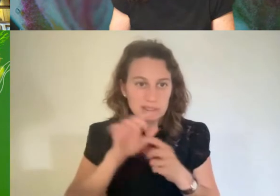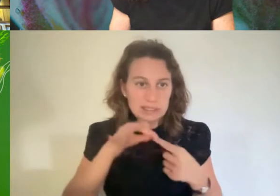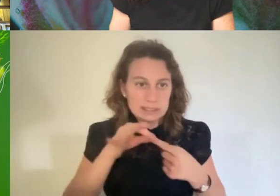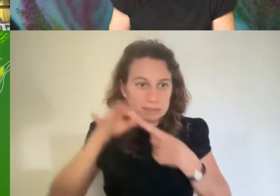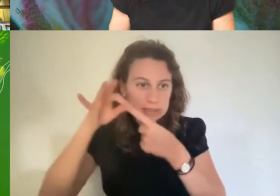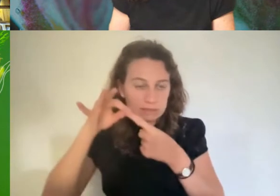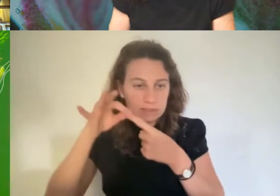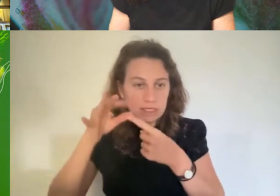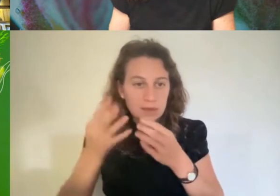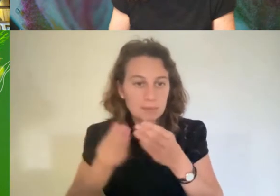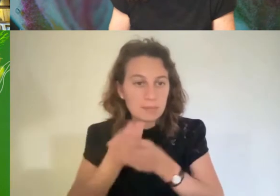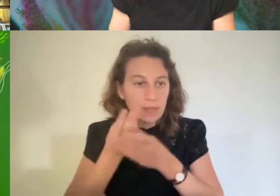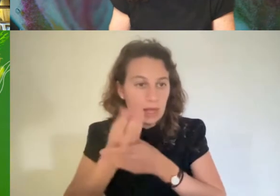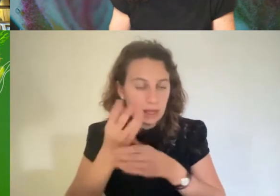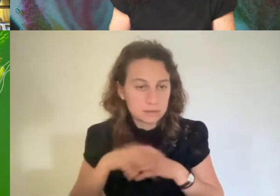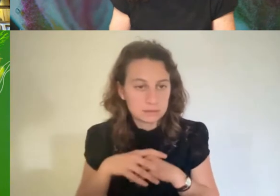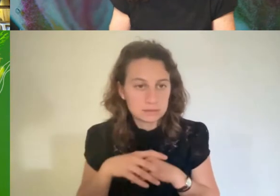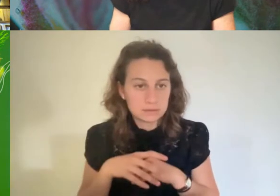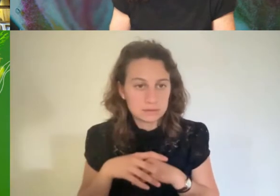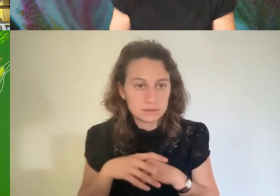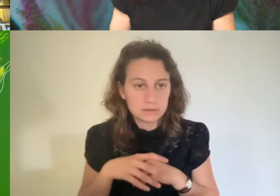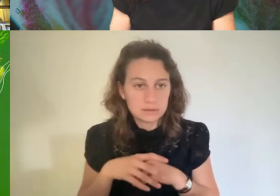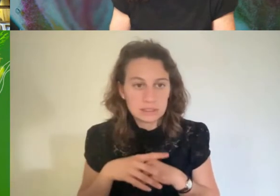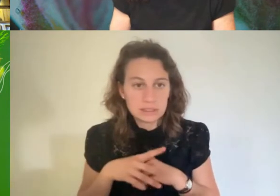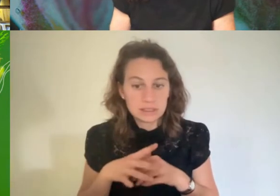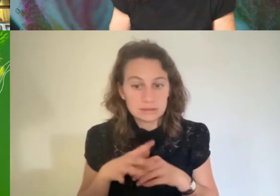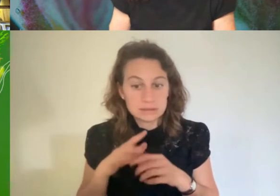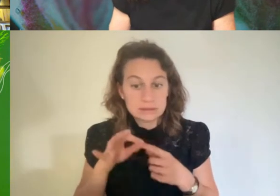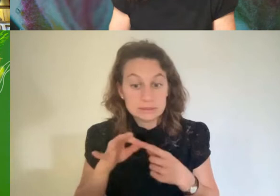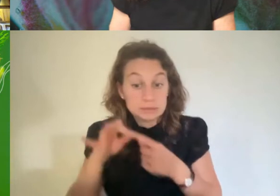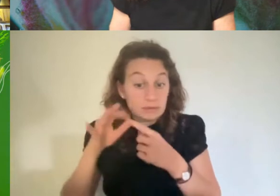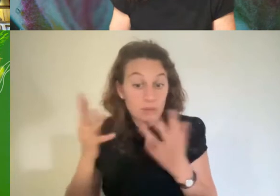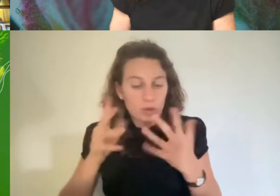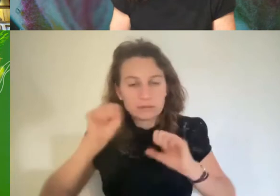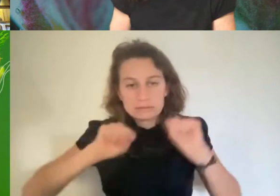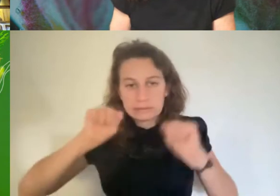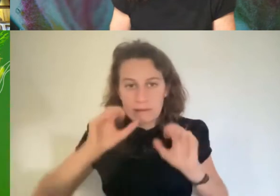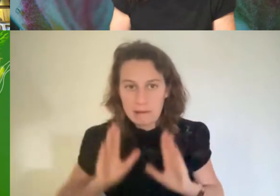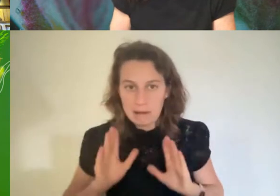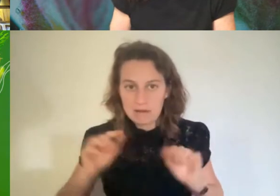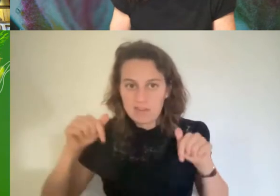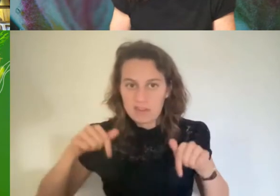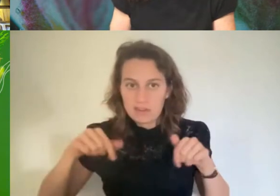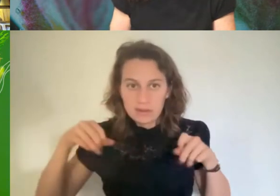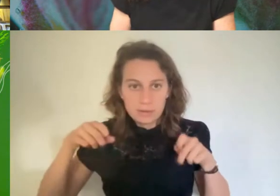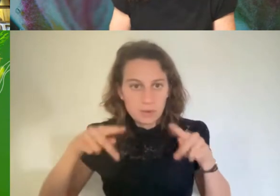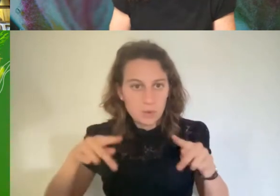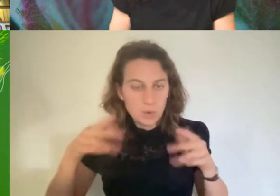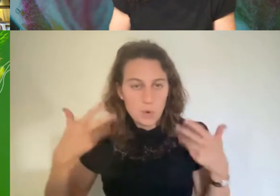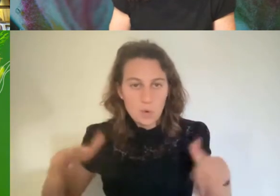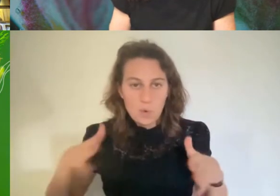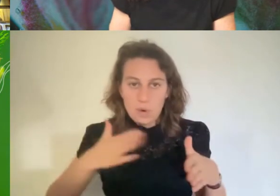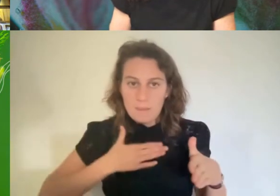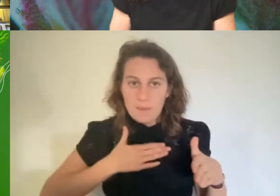plant and particularly with scientists. So this opportunity really widened some of